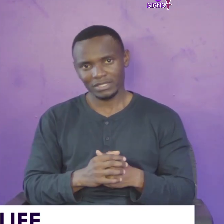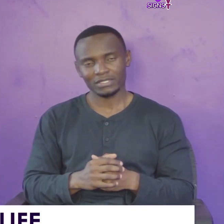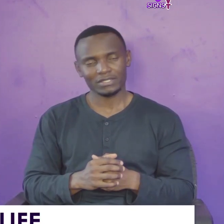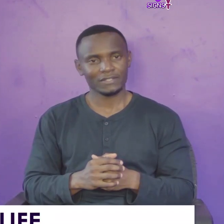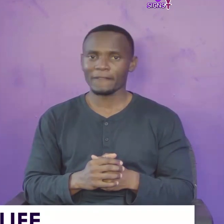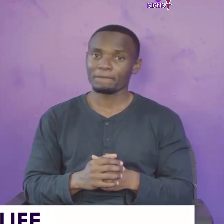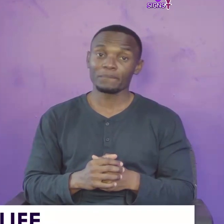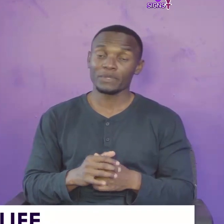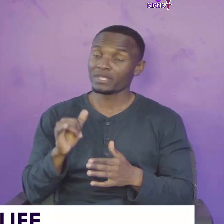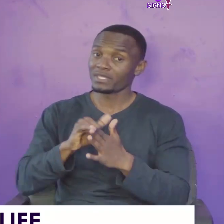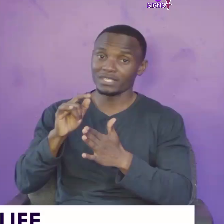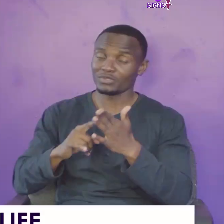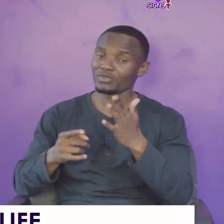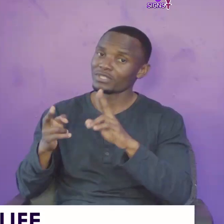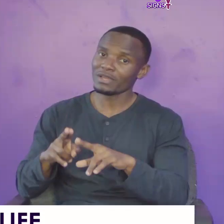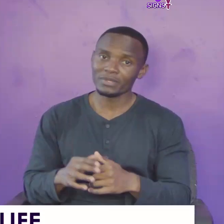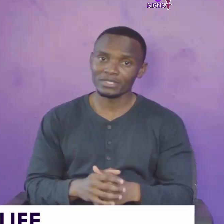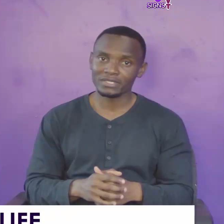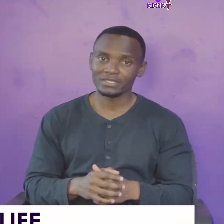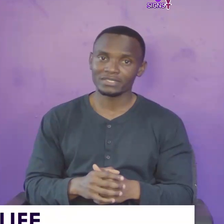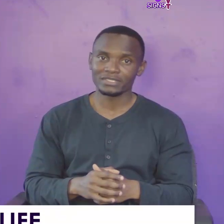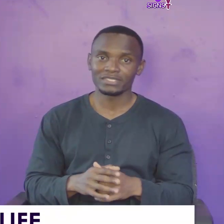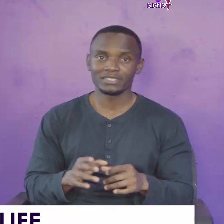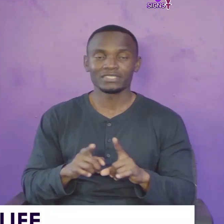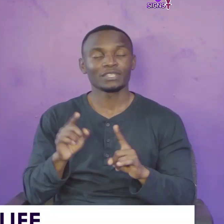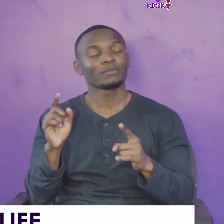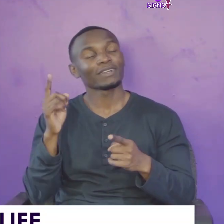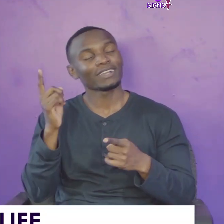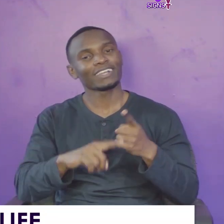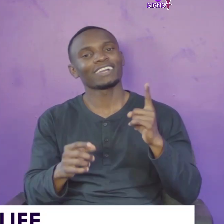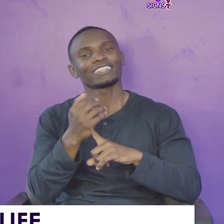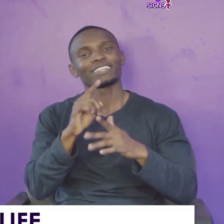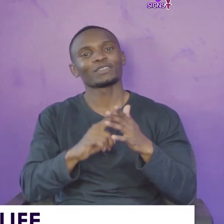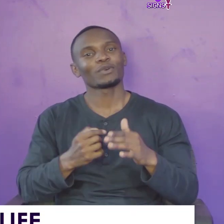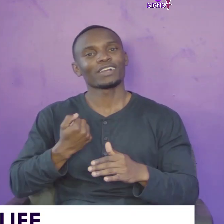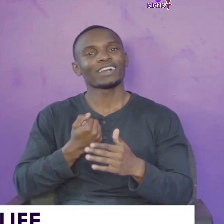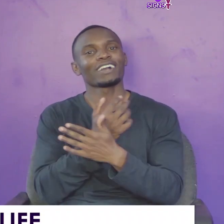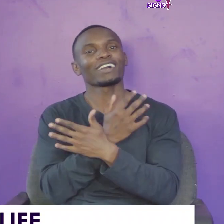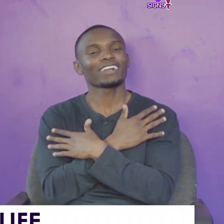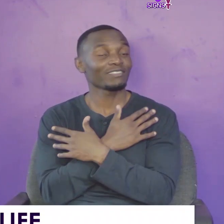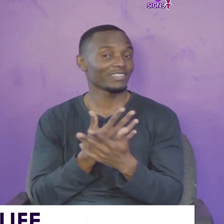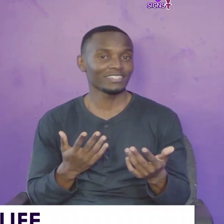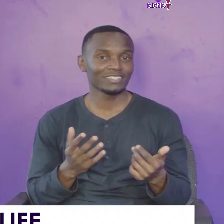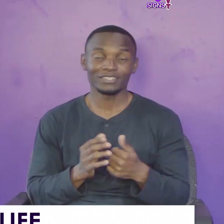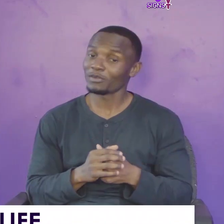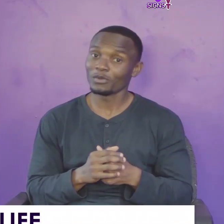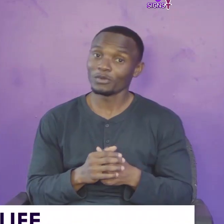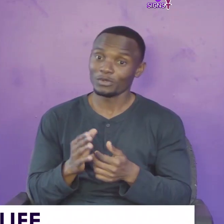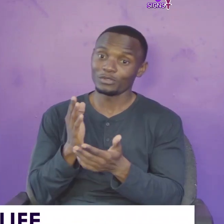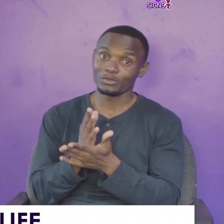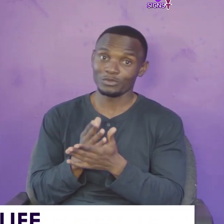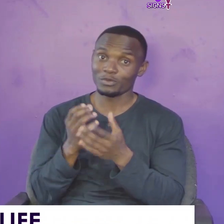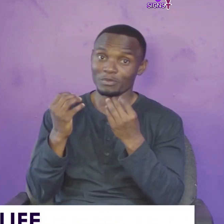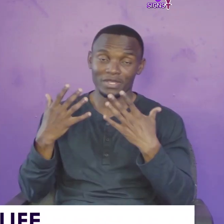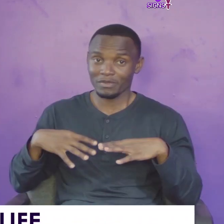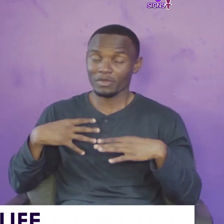it is coming to. I mean, Unfortunately, I'm almost saying you can't even get a girlfriend. Oh, are you about to say that? There are many who have lost girlfriends because of lack